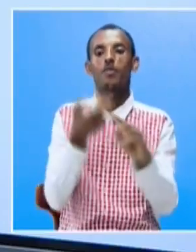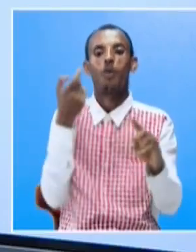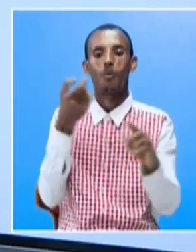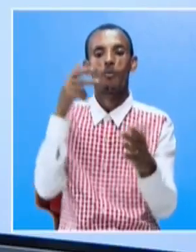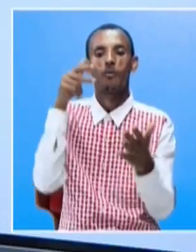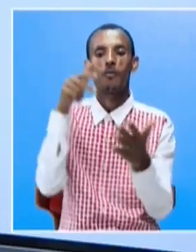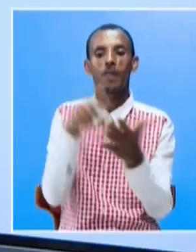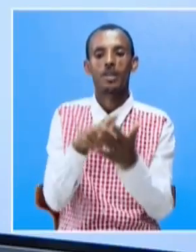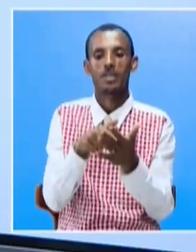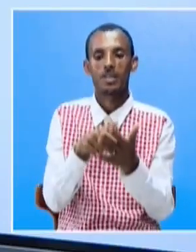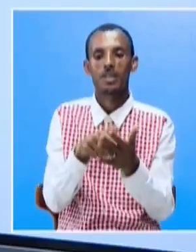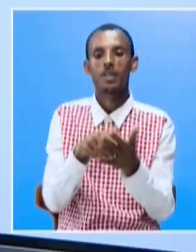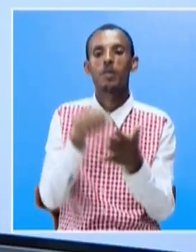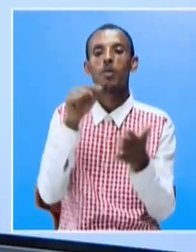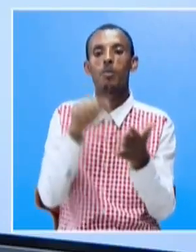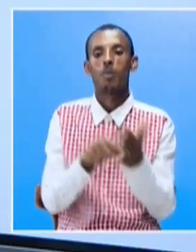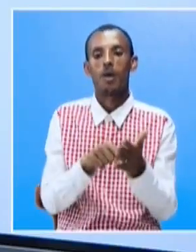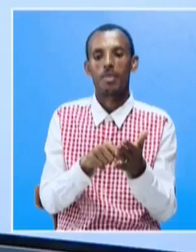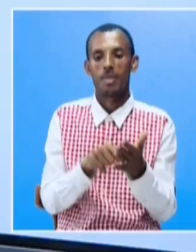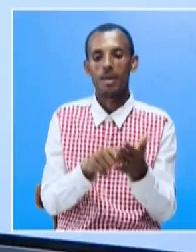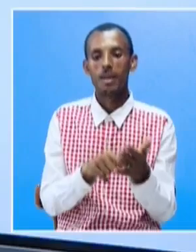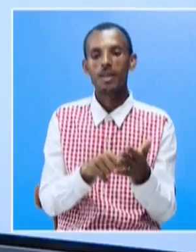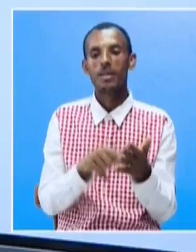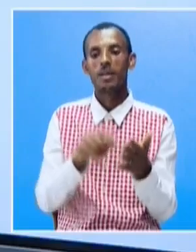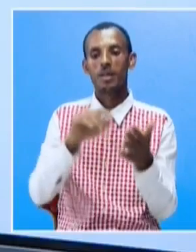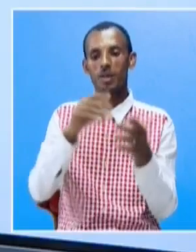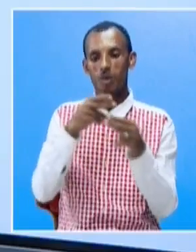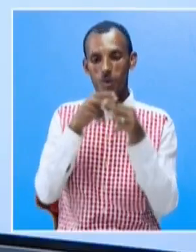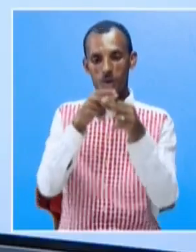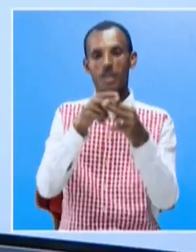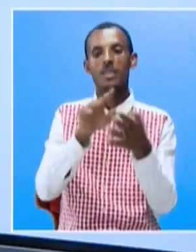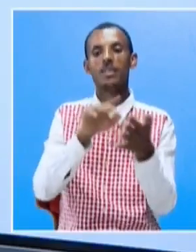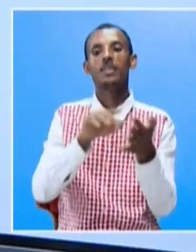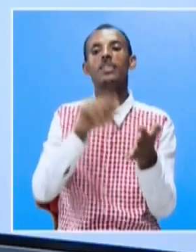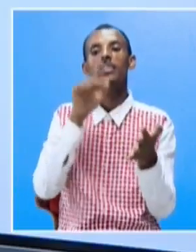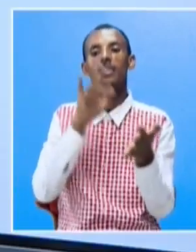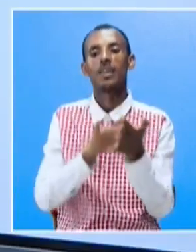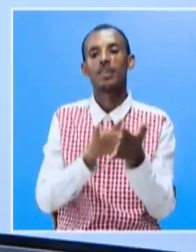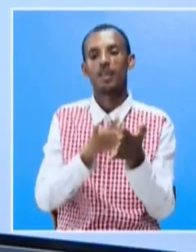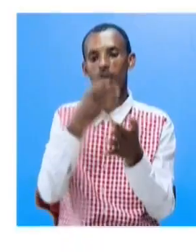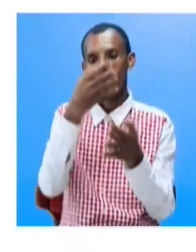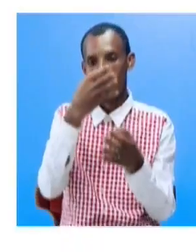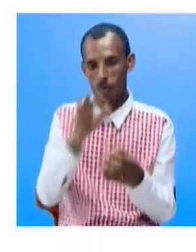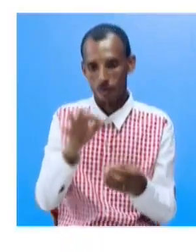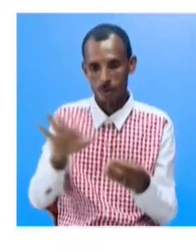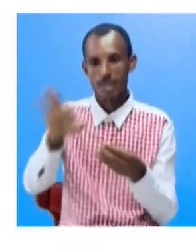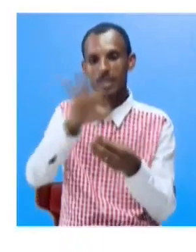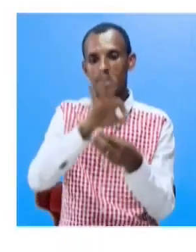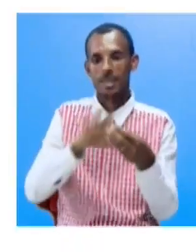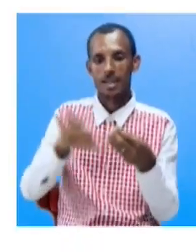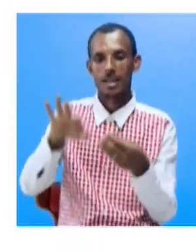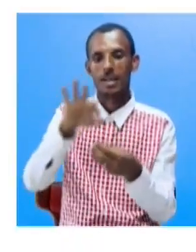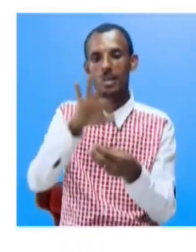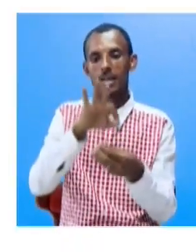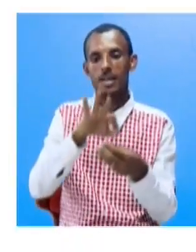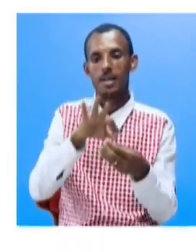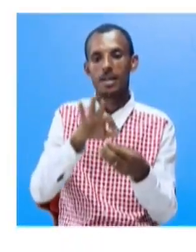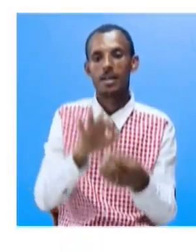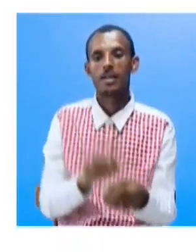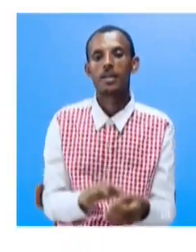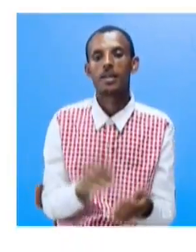point called center of a circle. So here, circle is a set